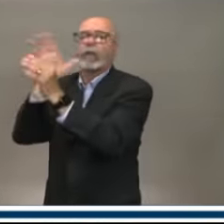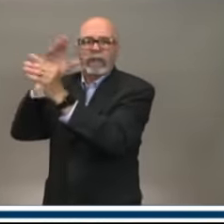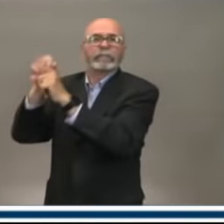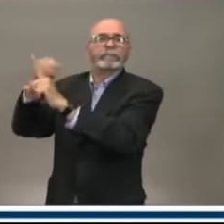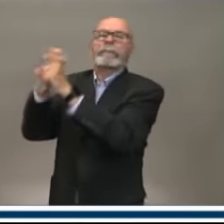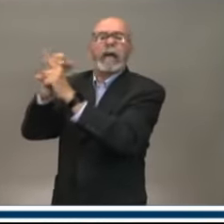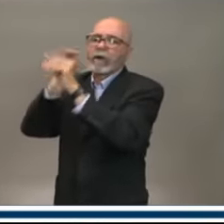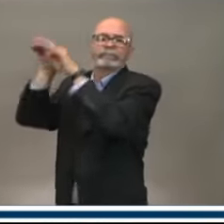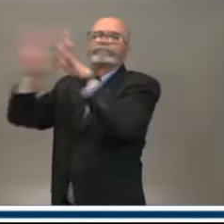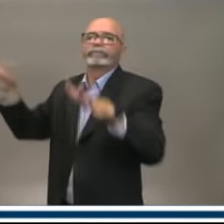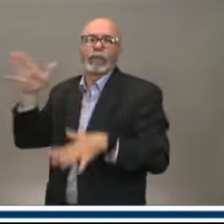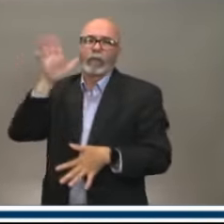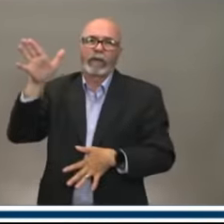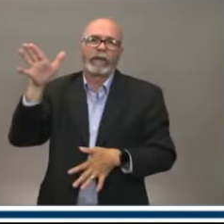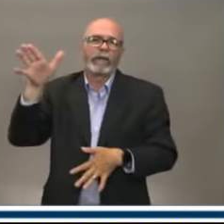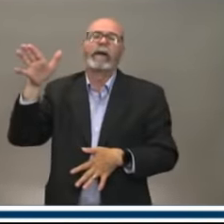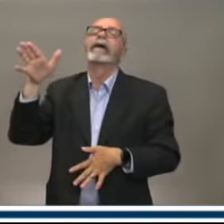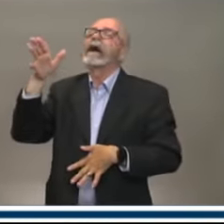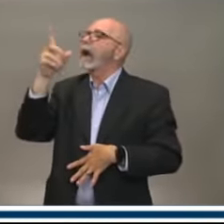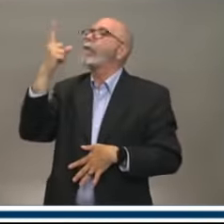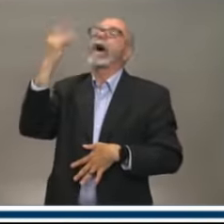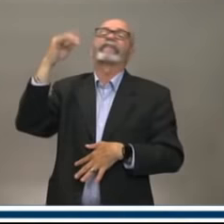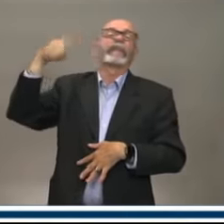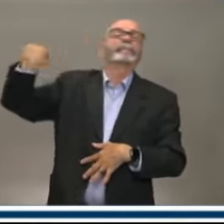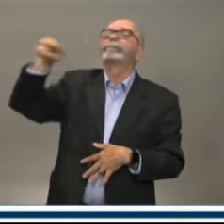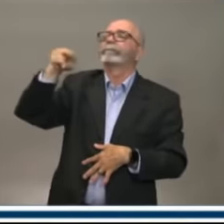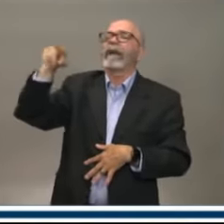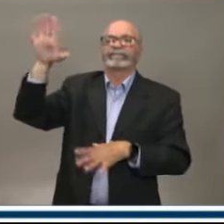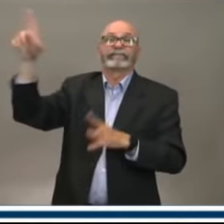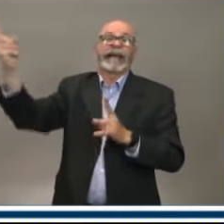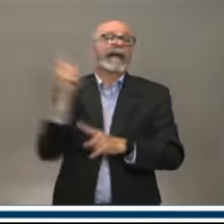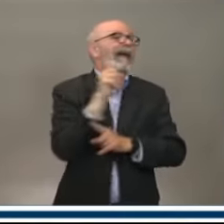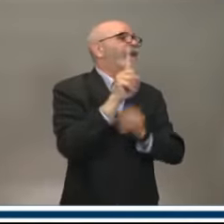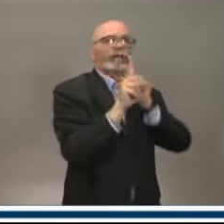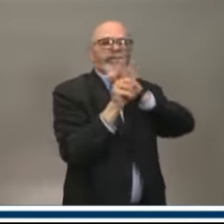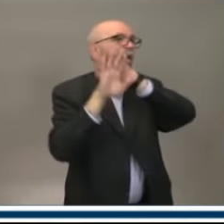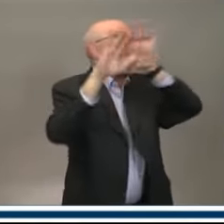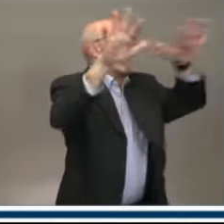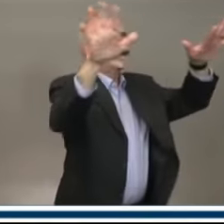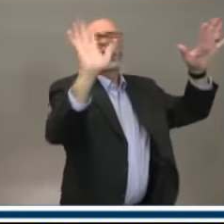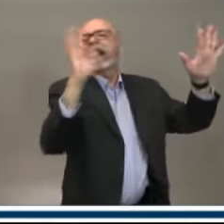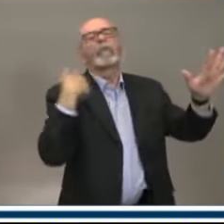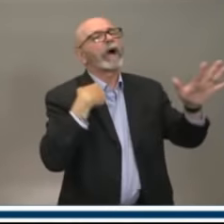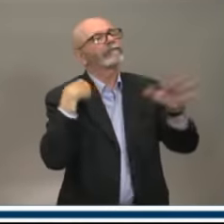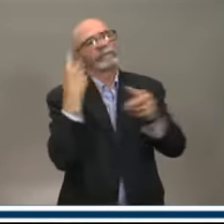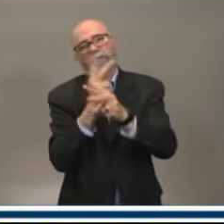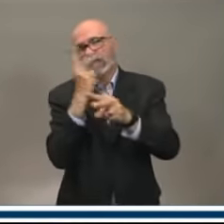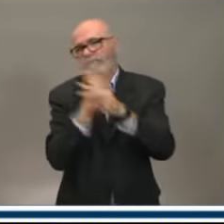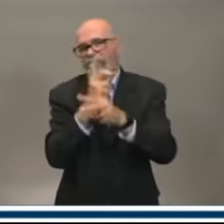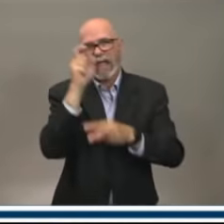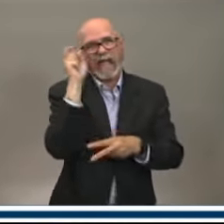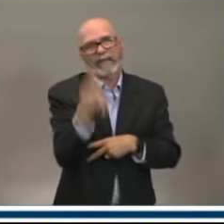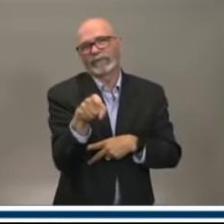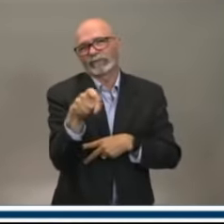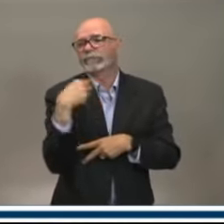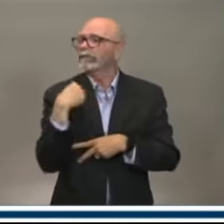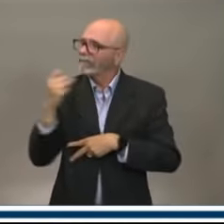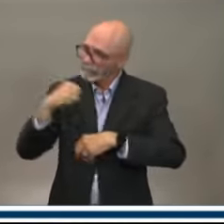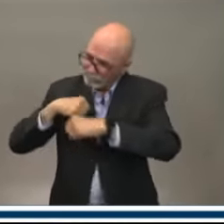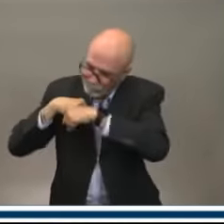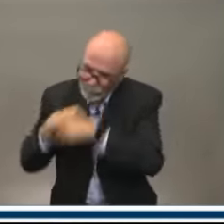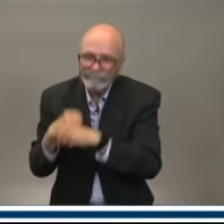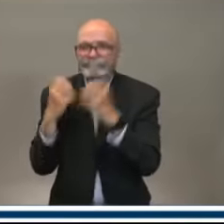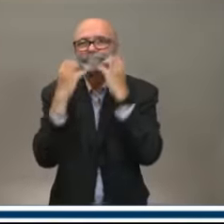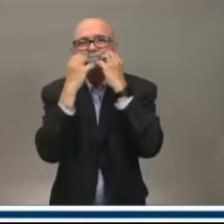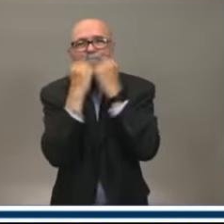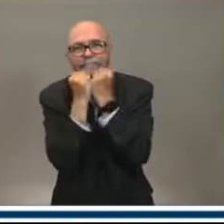back out into the community. We certainly have to be very careful as we do this that we continue to protect Nova Scotia and have controls